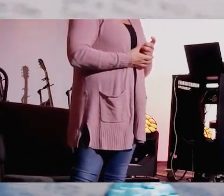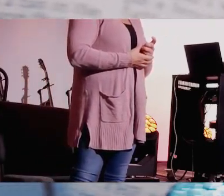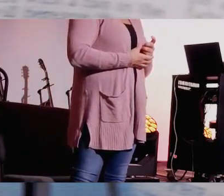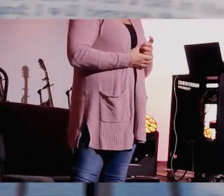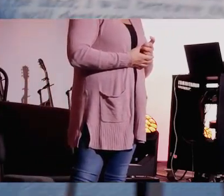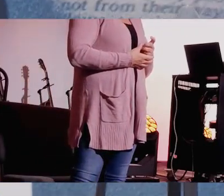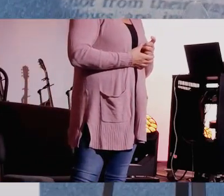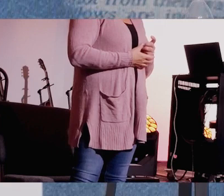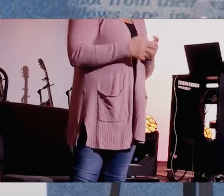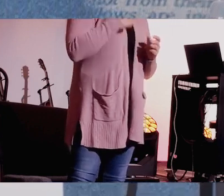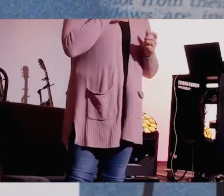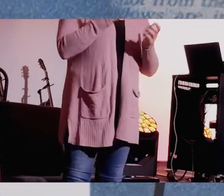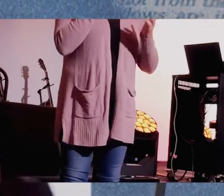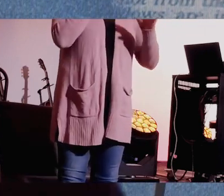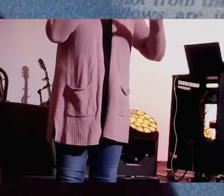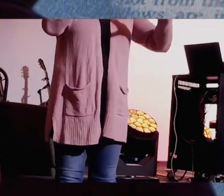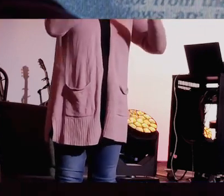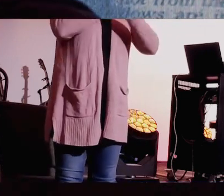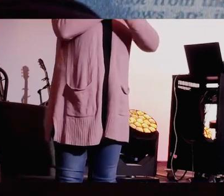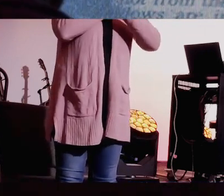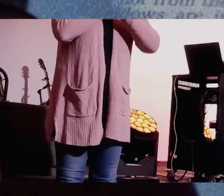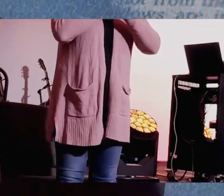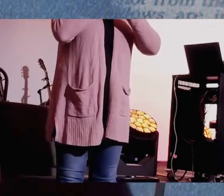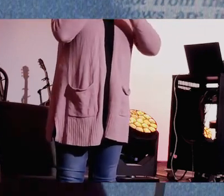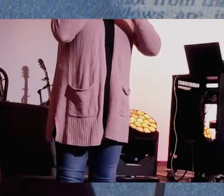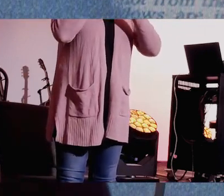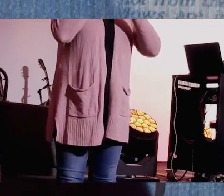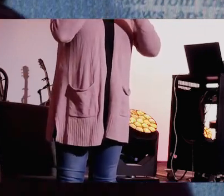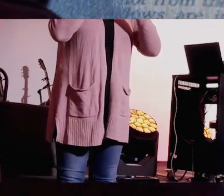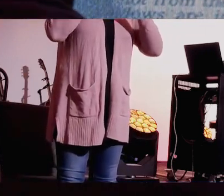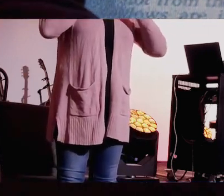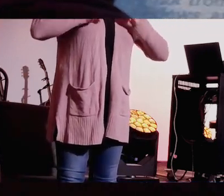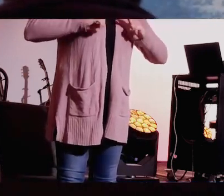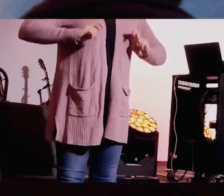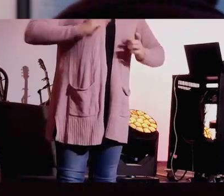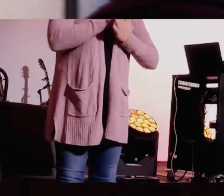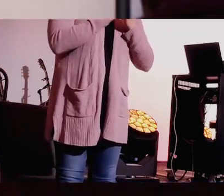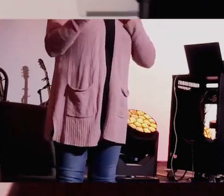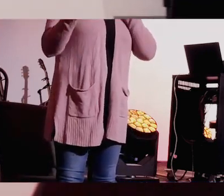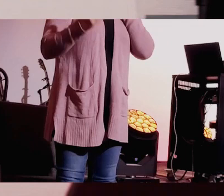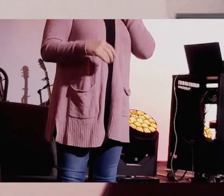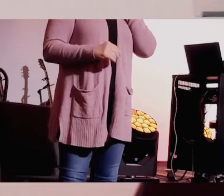I'm going to just want to pray over you to open some things, unlock some things. Amen.